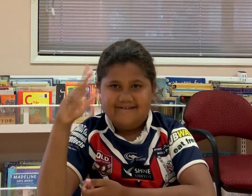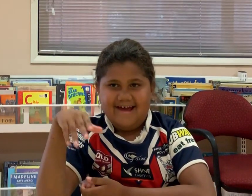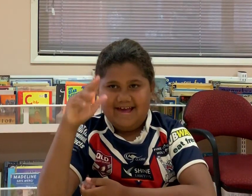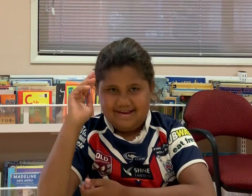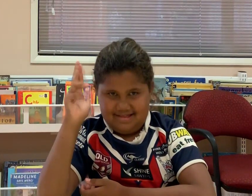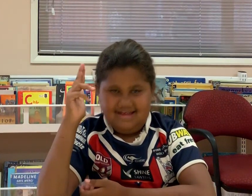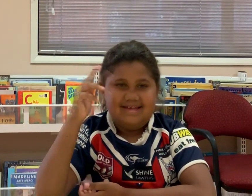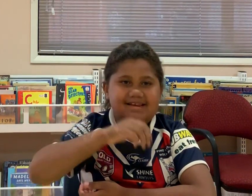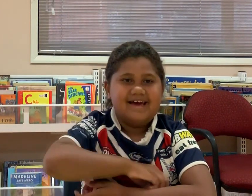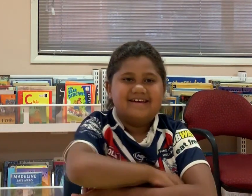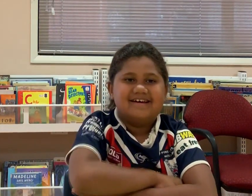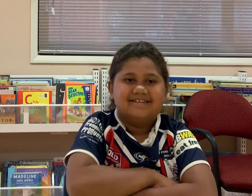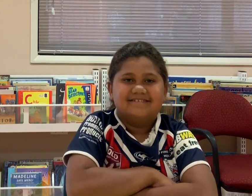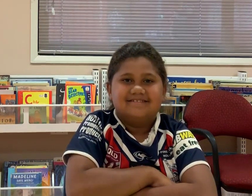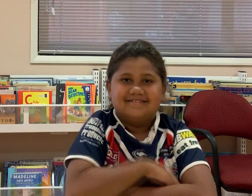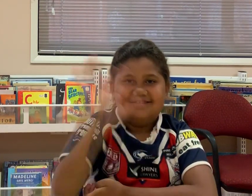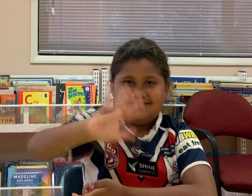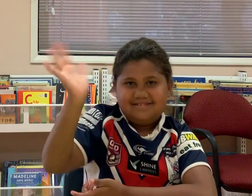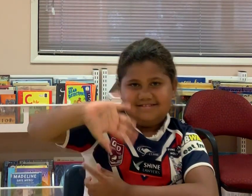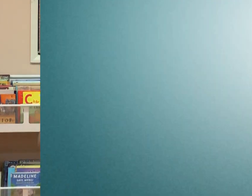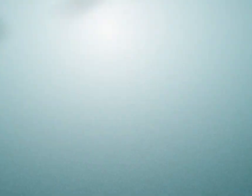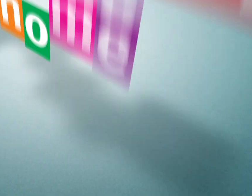catch you and see you later.